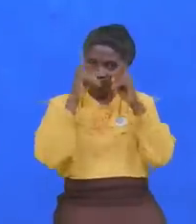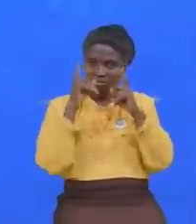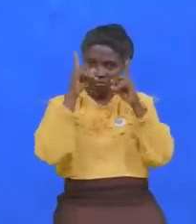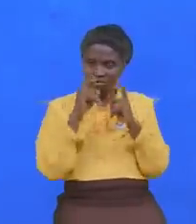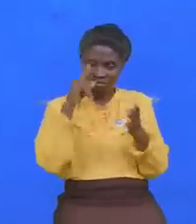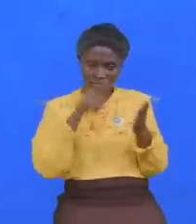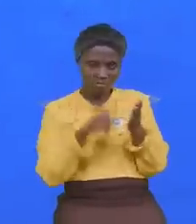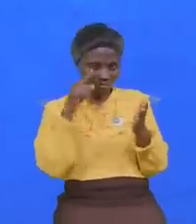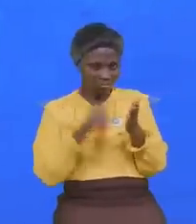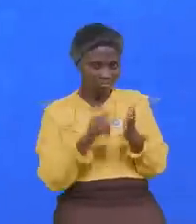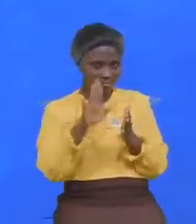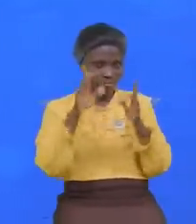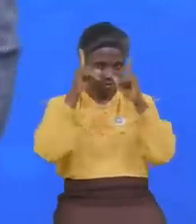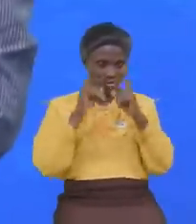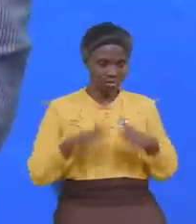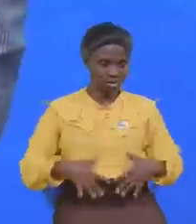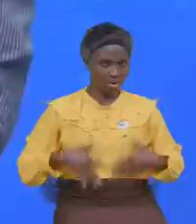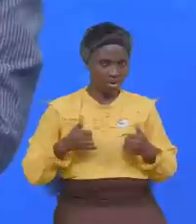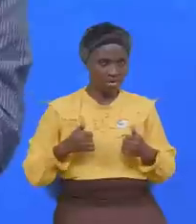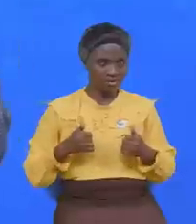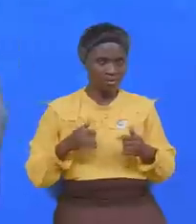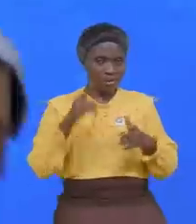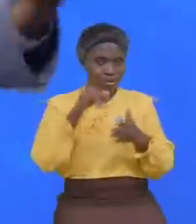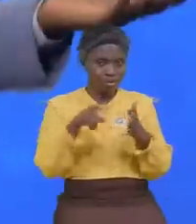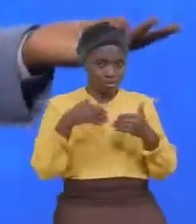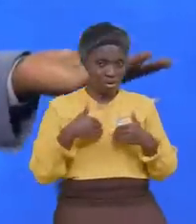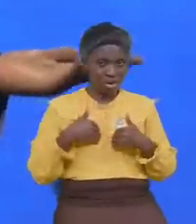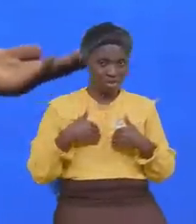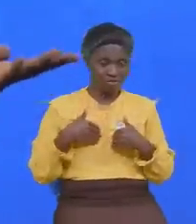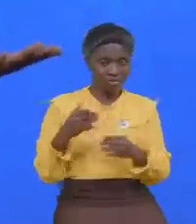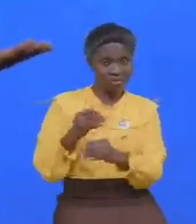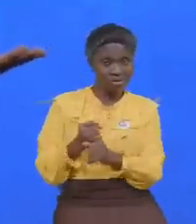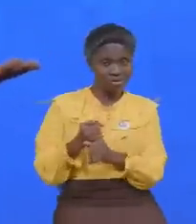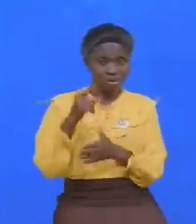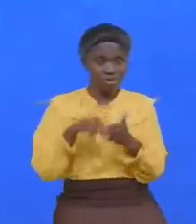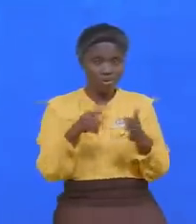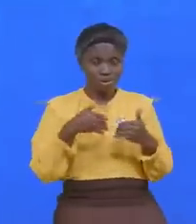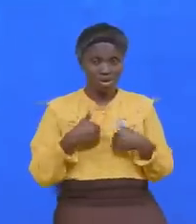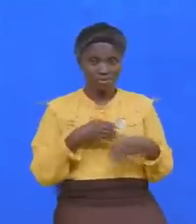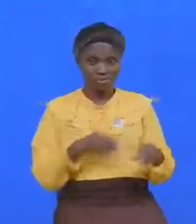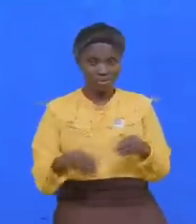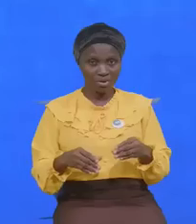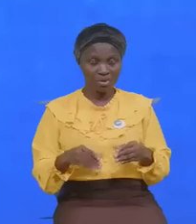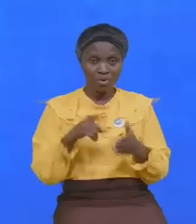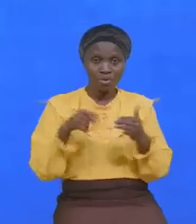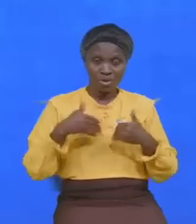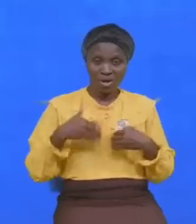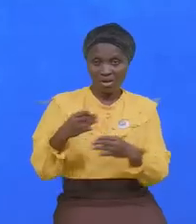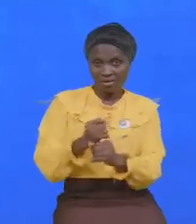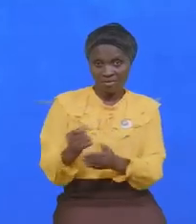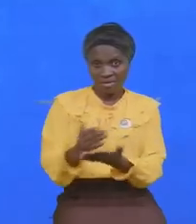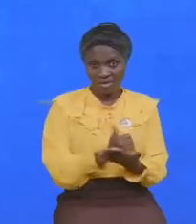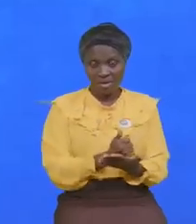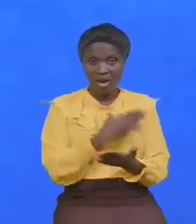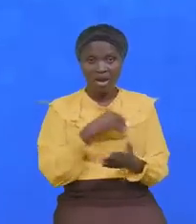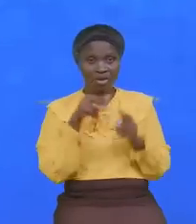where you have gone, what you have got, what you have amassed, and you look at the condition of the